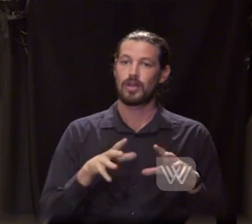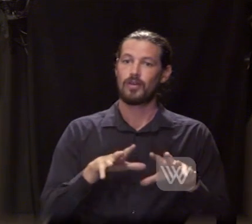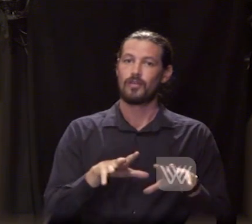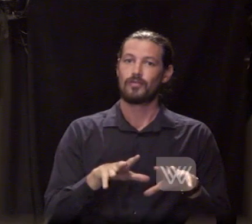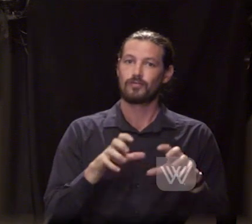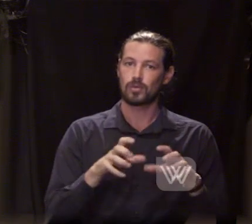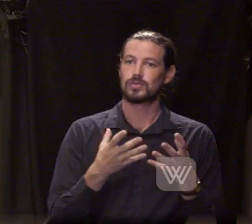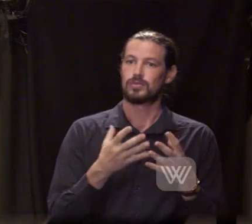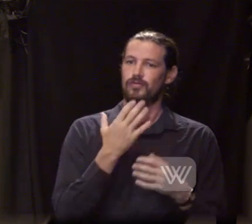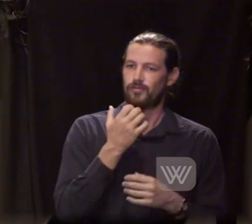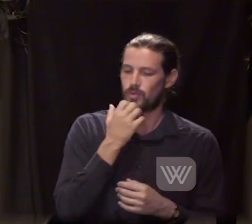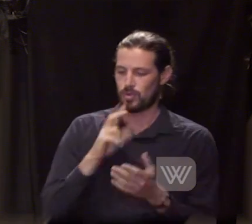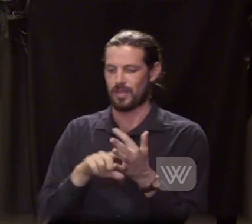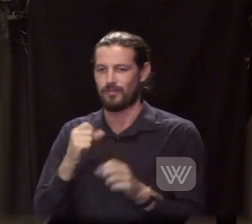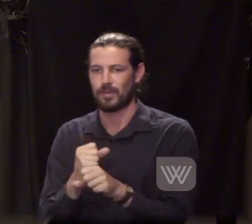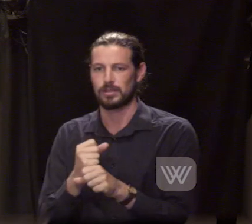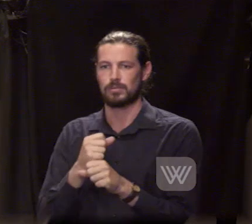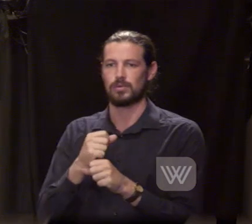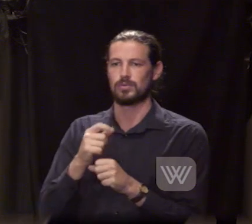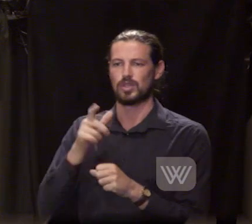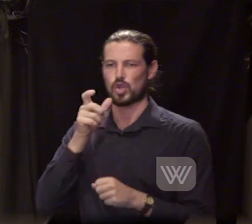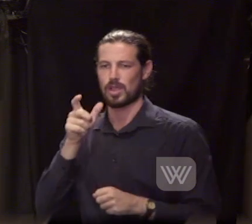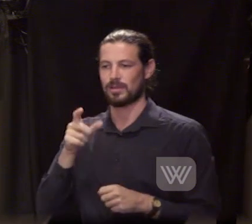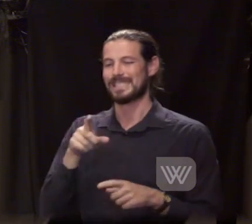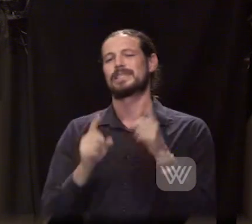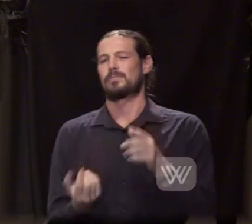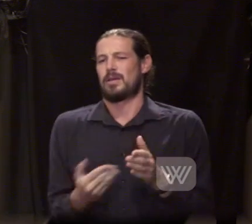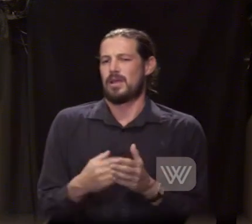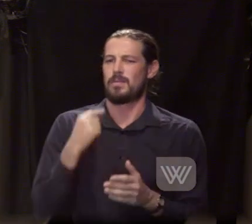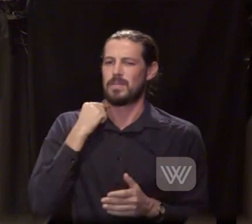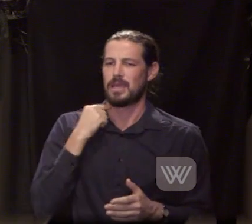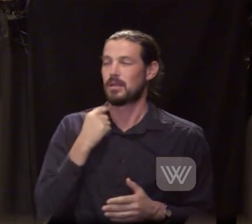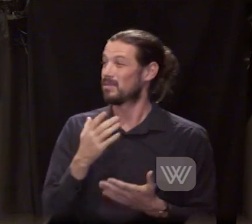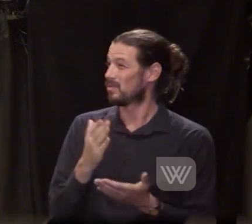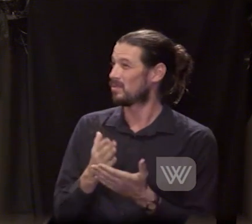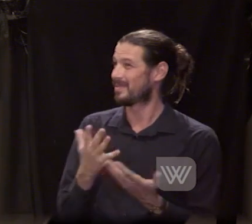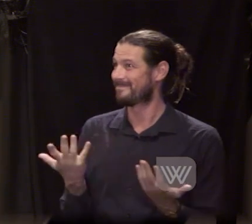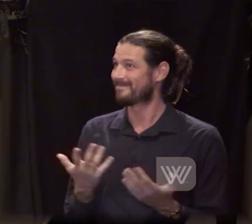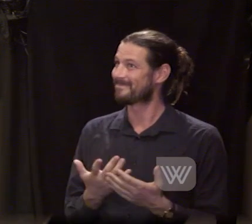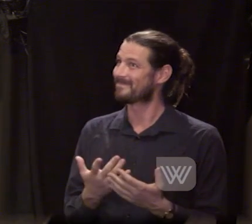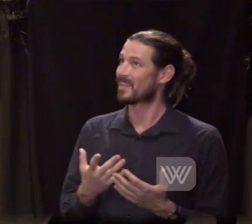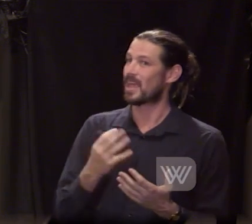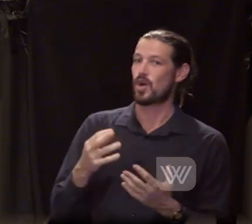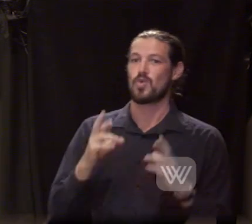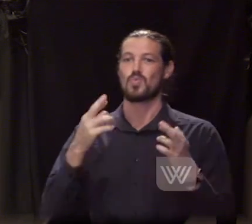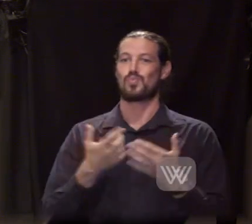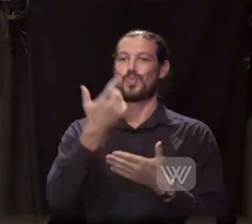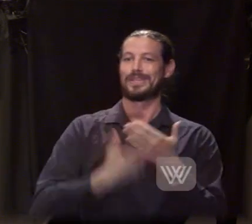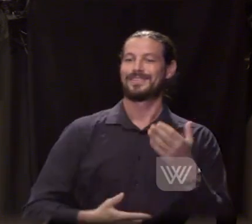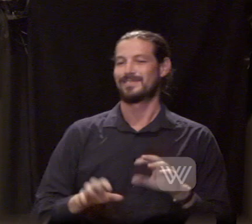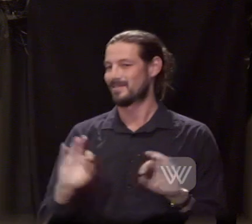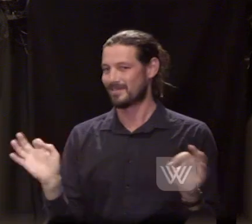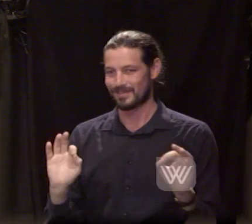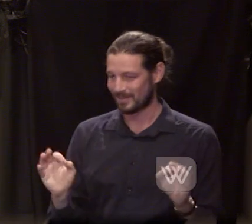vegetables, chocolates. I threw some meat in there occasionally, but we didn't necessarily have a whole list of things we could choose from. It was